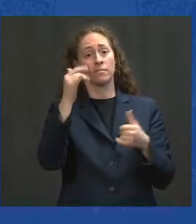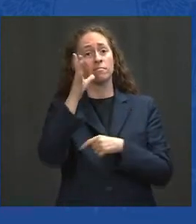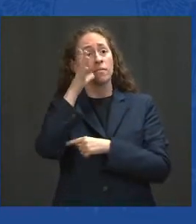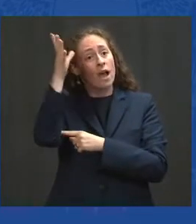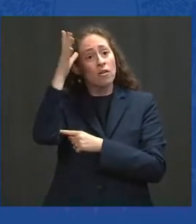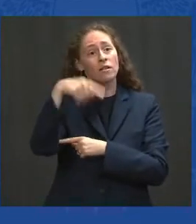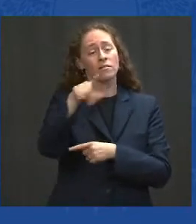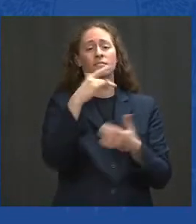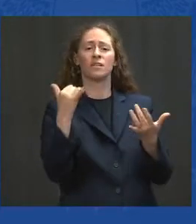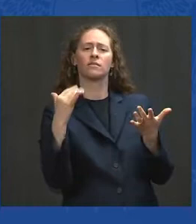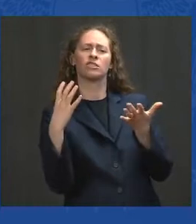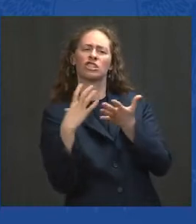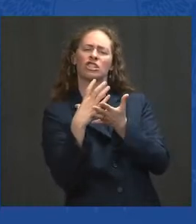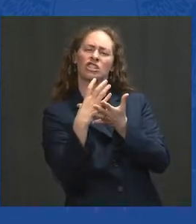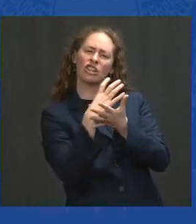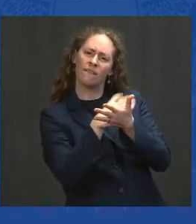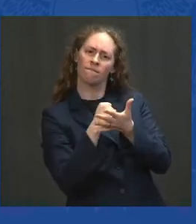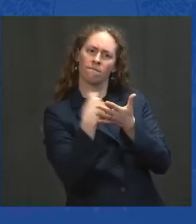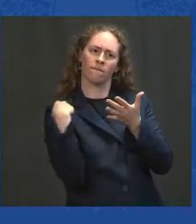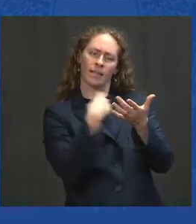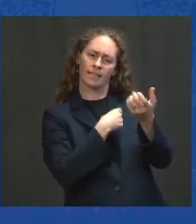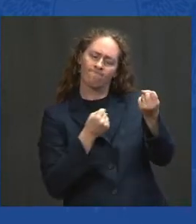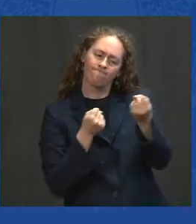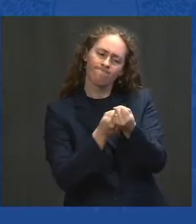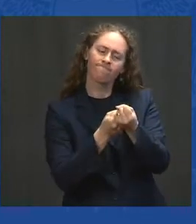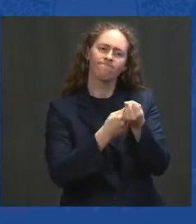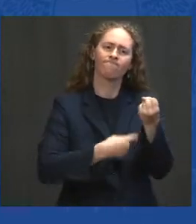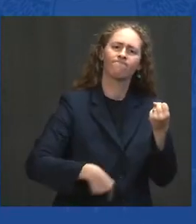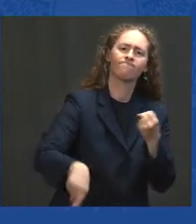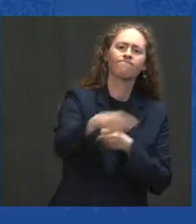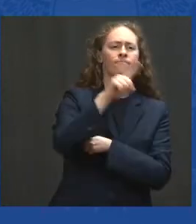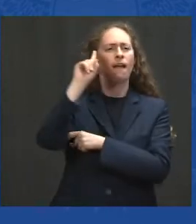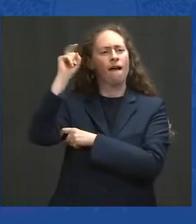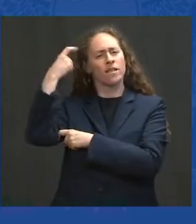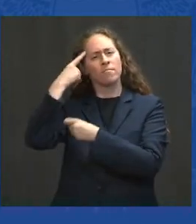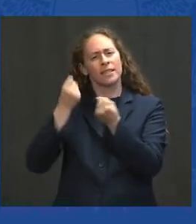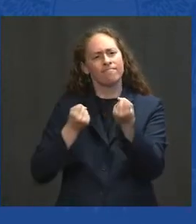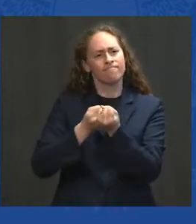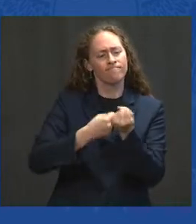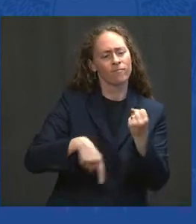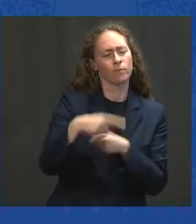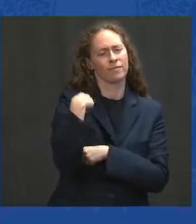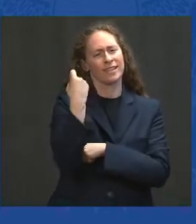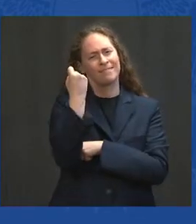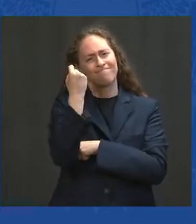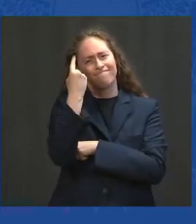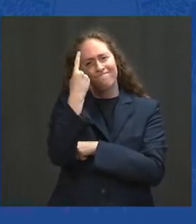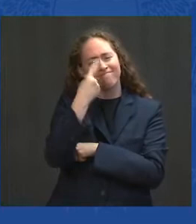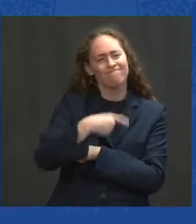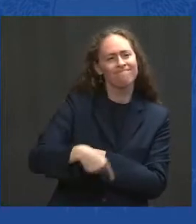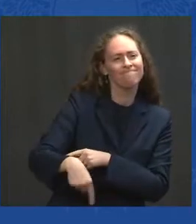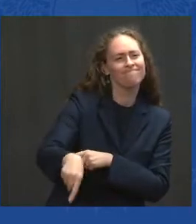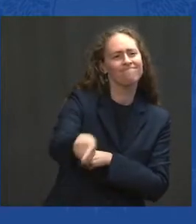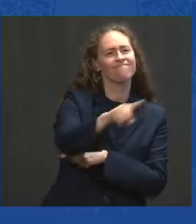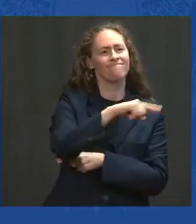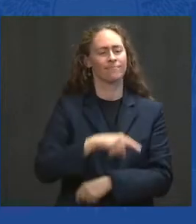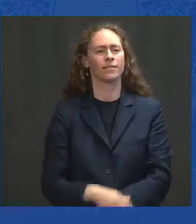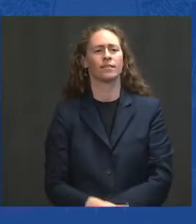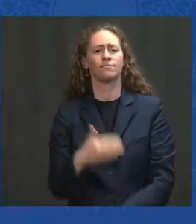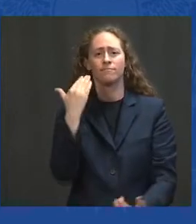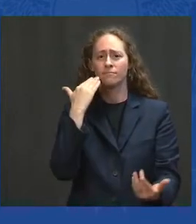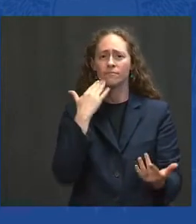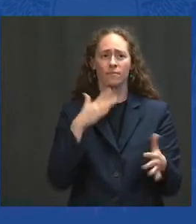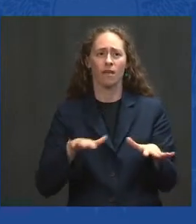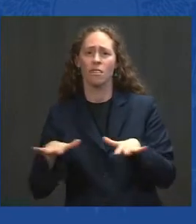to really see them, to really understand them as they juggle all their